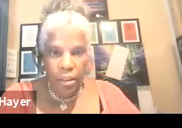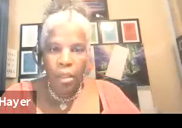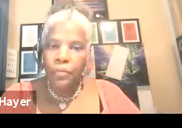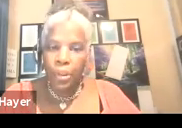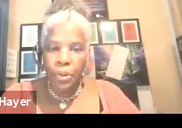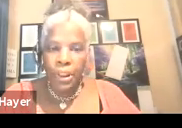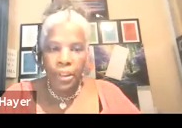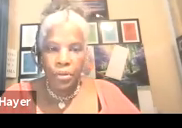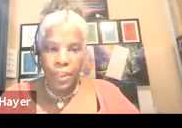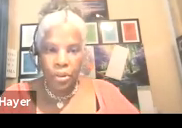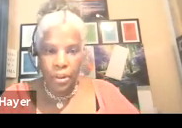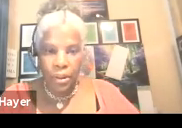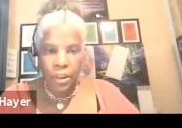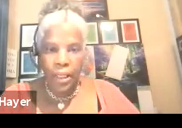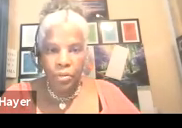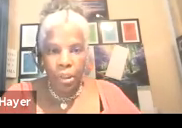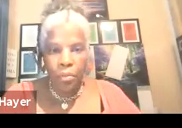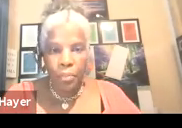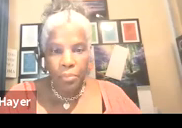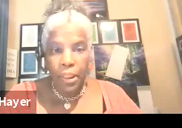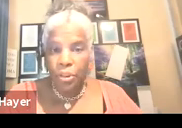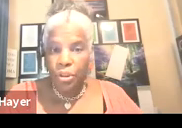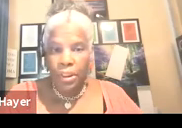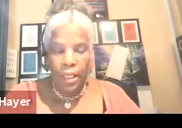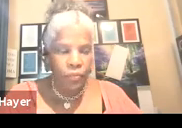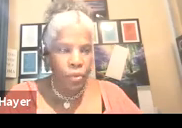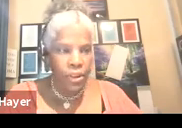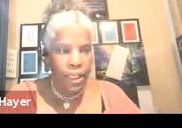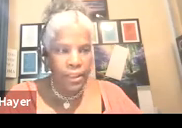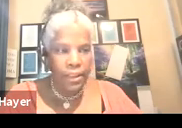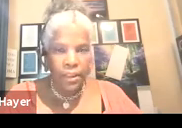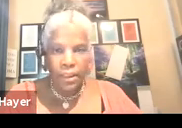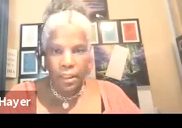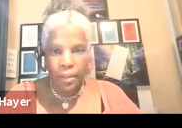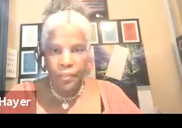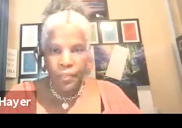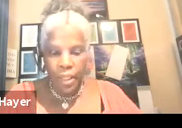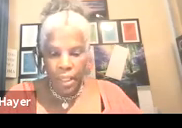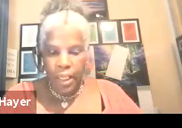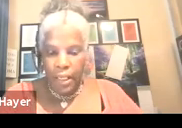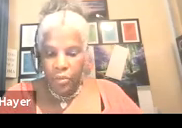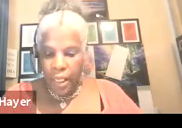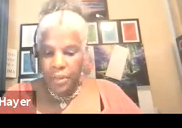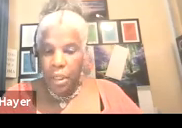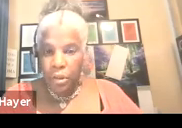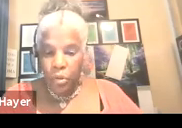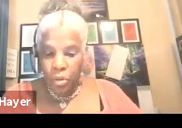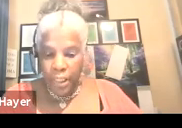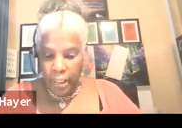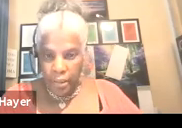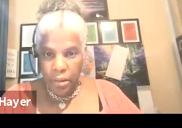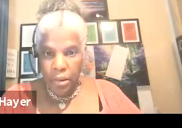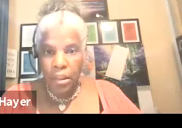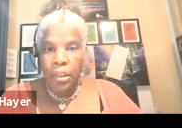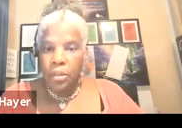Lead for Community Interventions and Critical Populations Task Force at the CDC. And we have Dr.